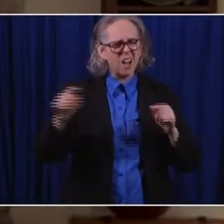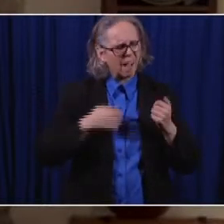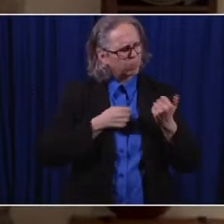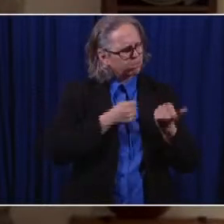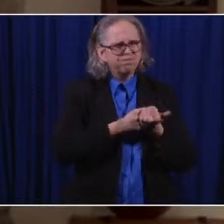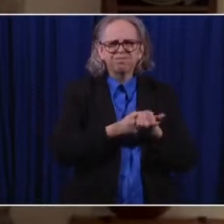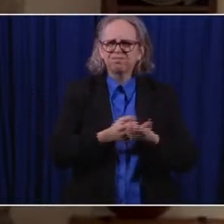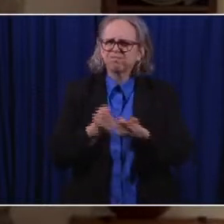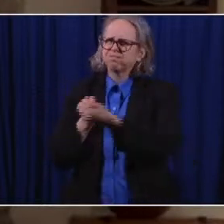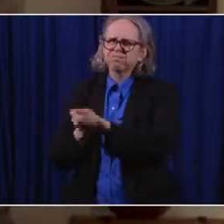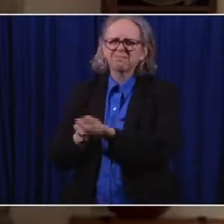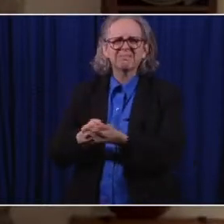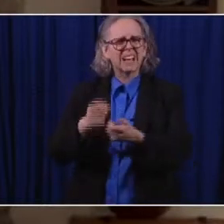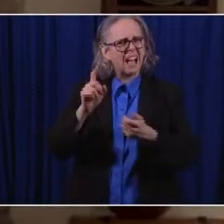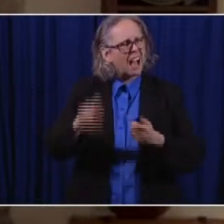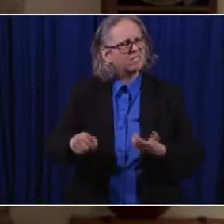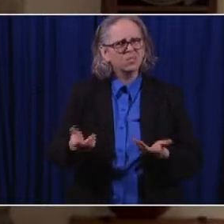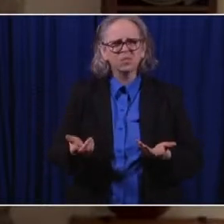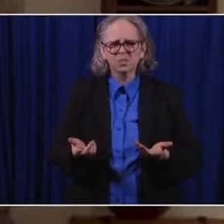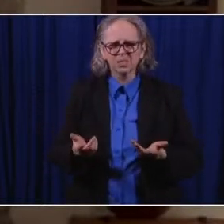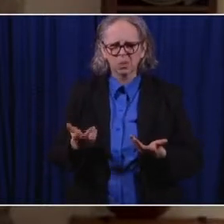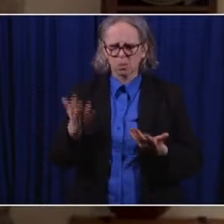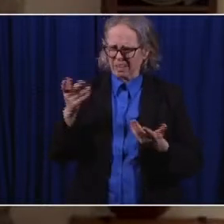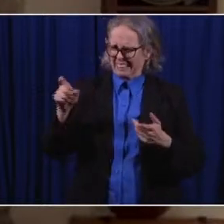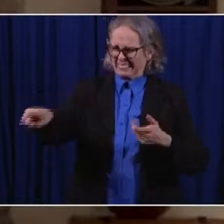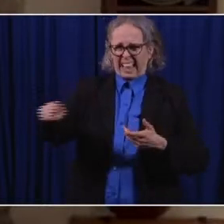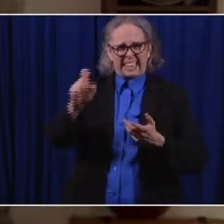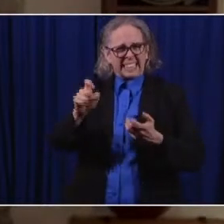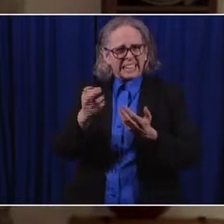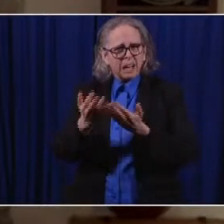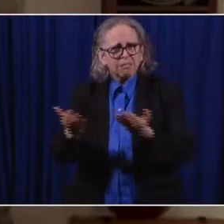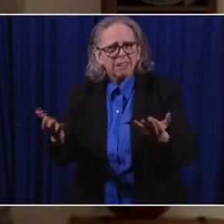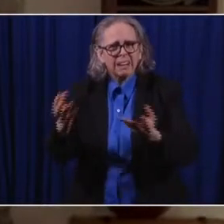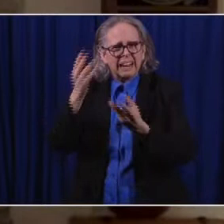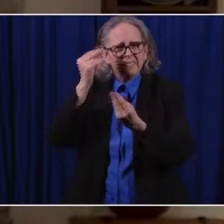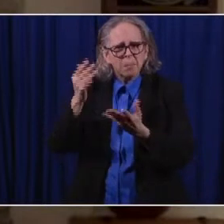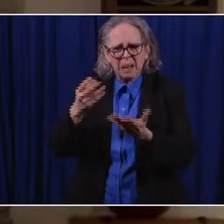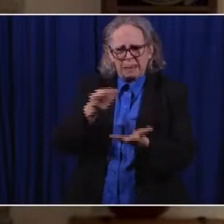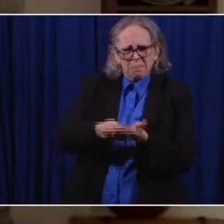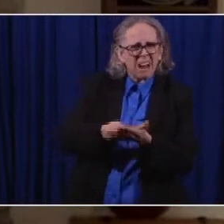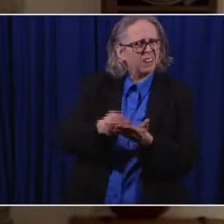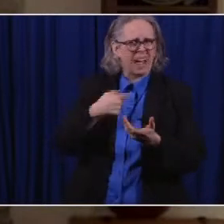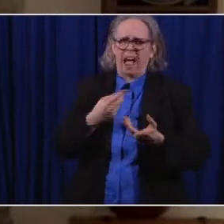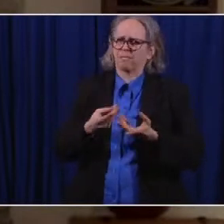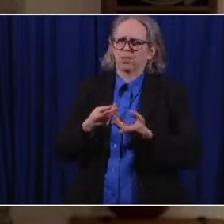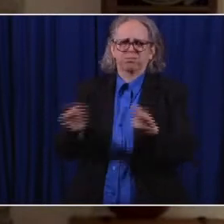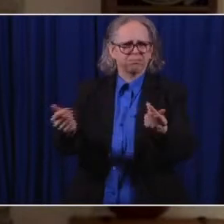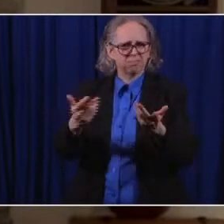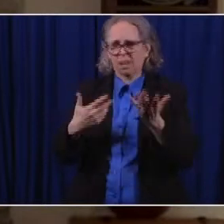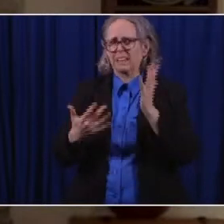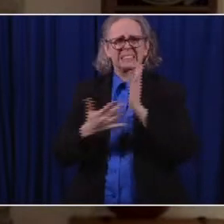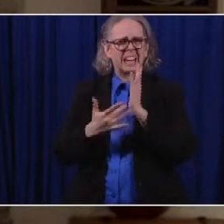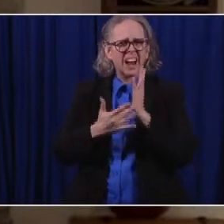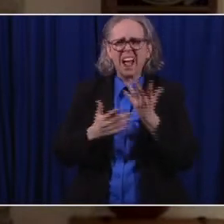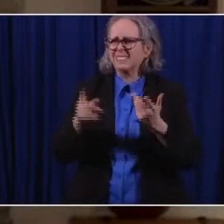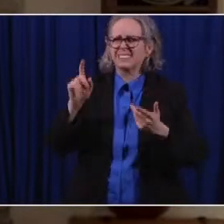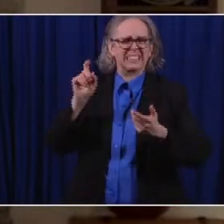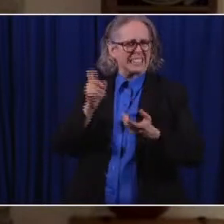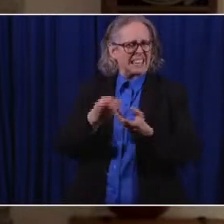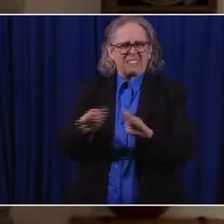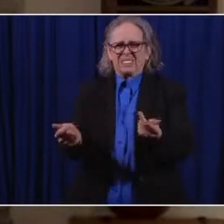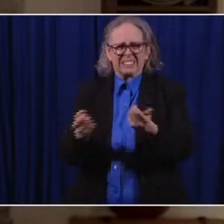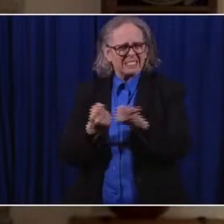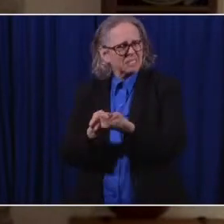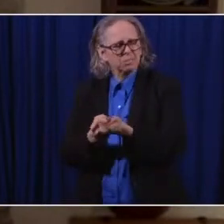community, making sure they have the resources, making sure we have the resources, making sure we have the technology. So all of those things are